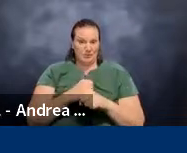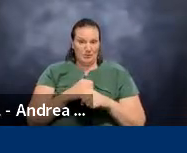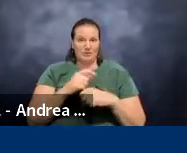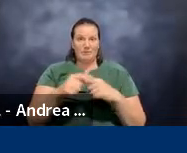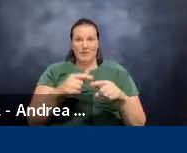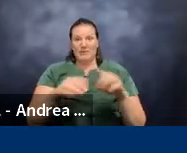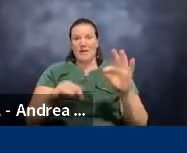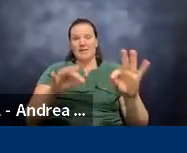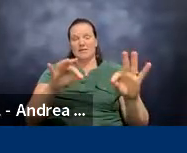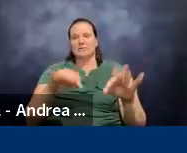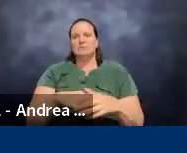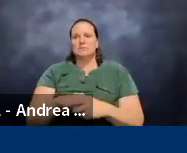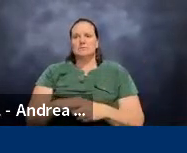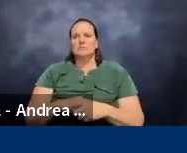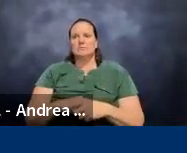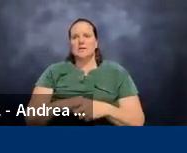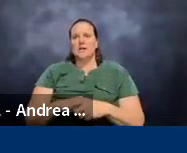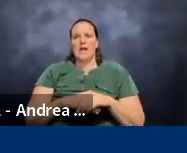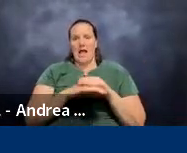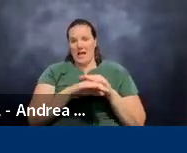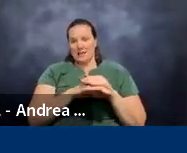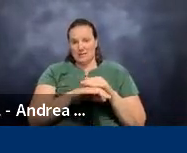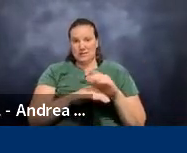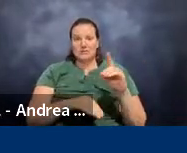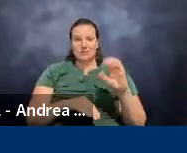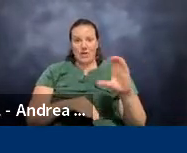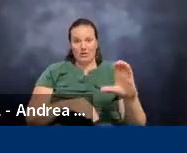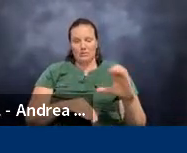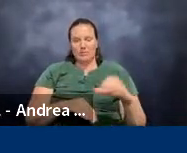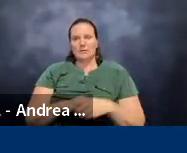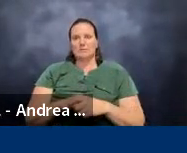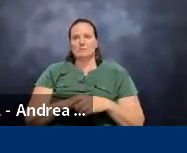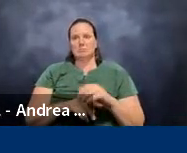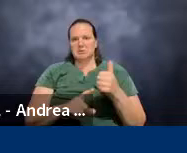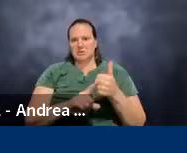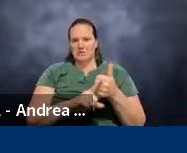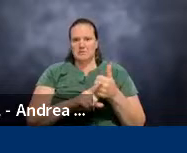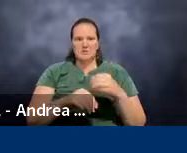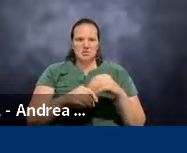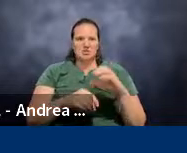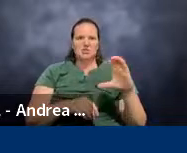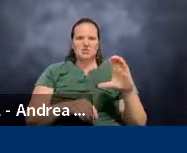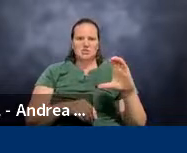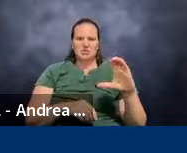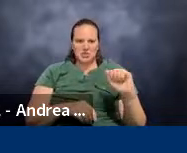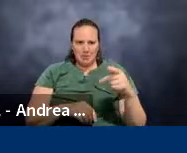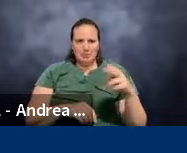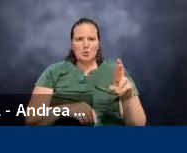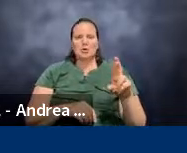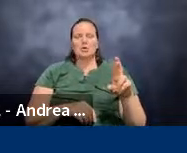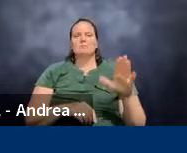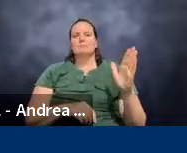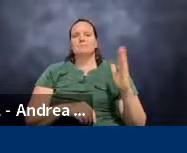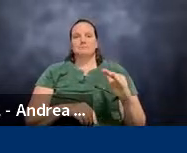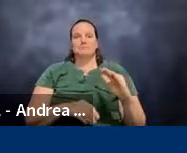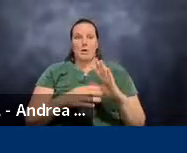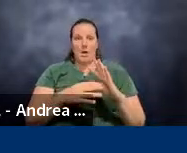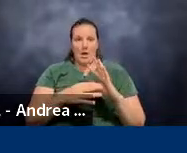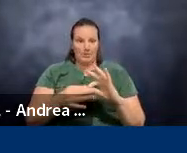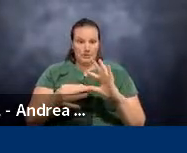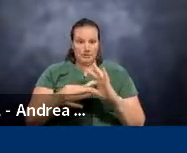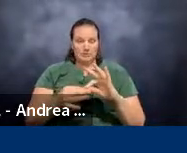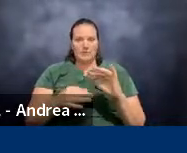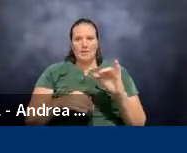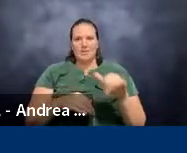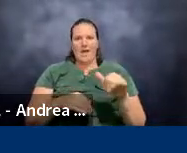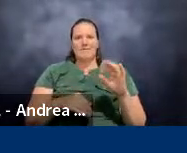findings, and then you will be able to access the document itself. It will be in chapters, and then there will be a comment form, and you can use that